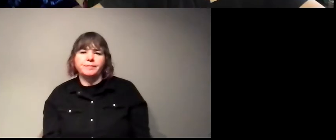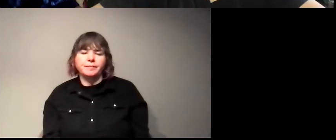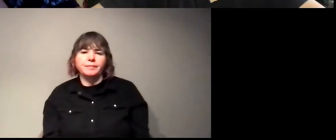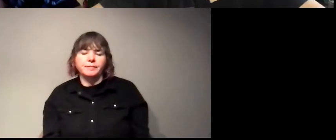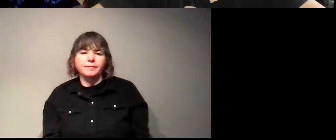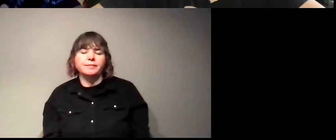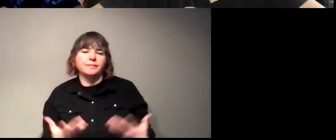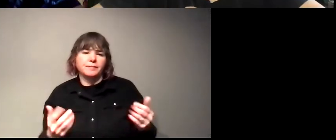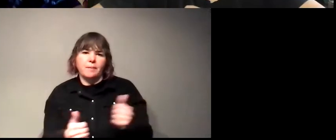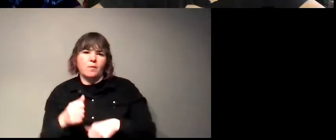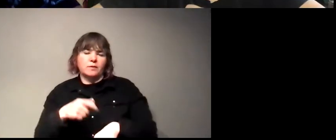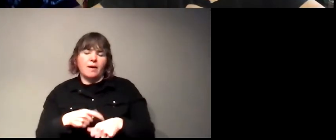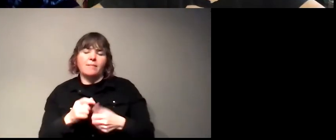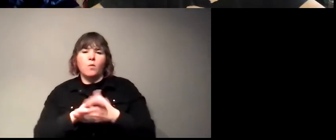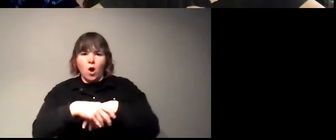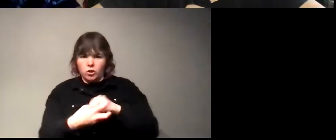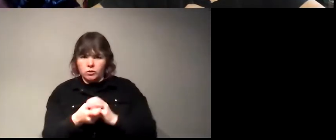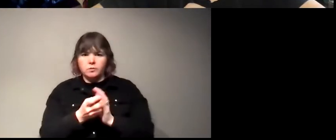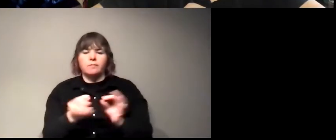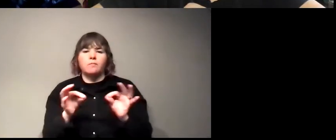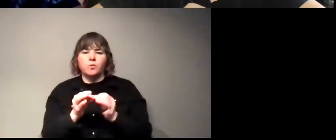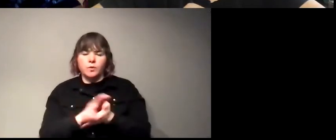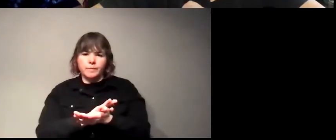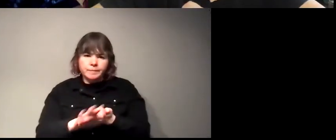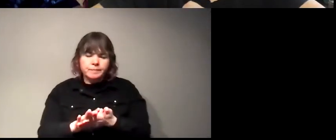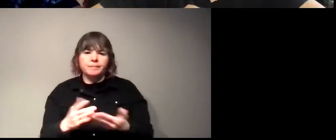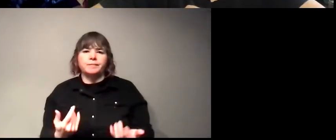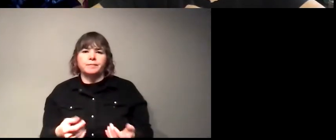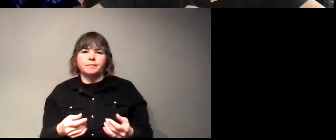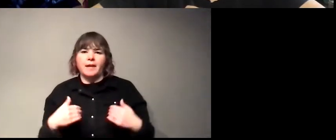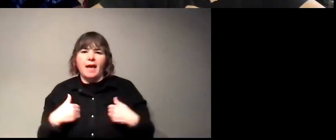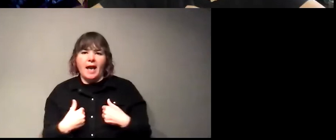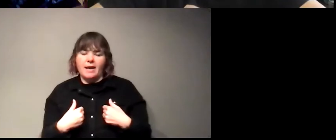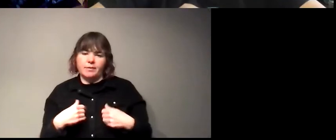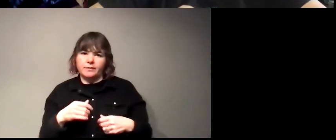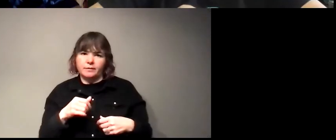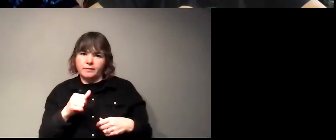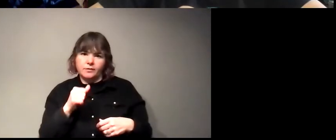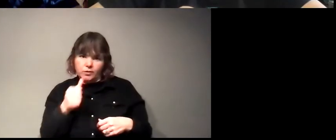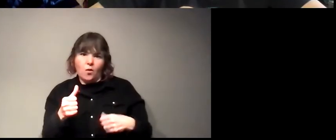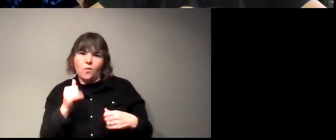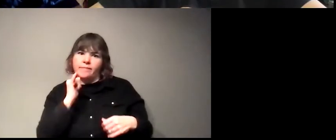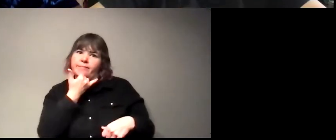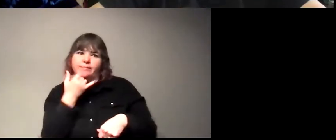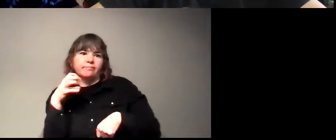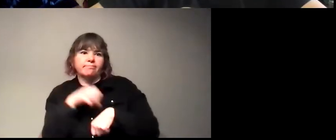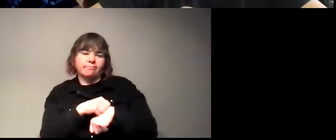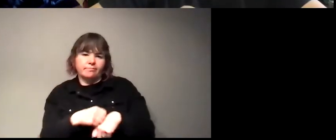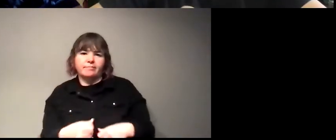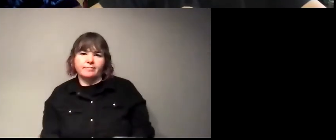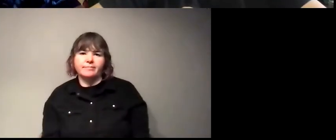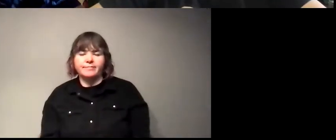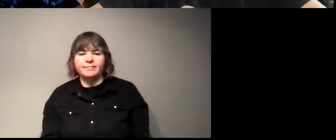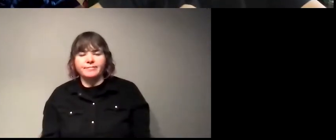so most of the time I try to wash my hands, make sure everything is nice and clean so that the animals don't make mistakes that include having finger